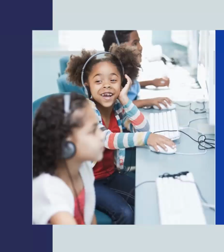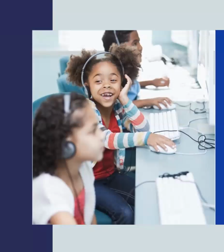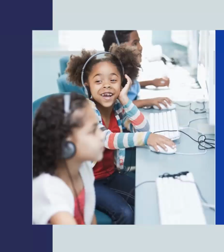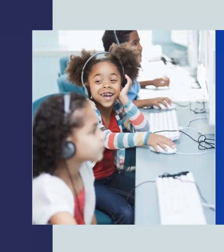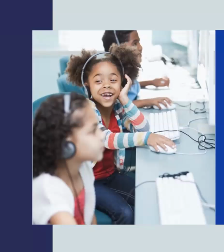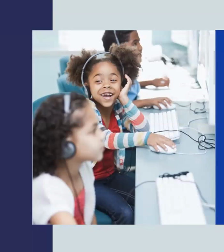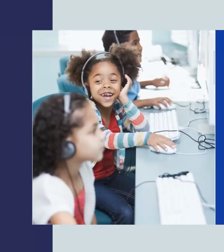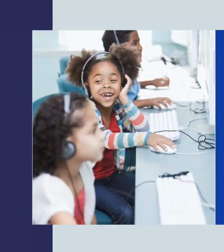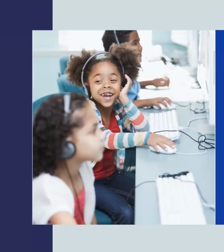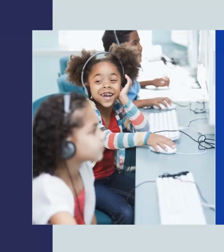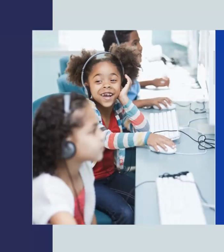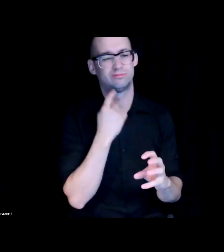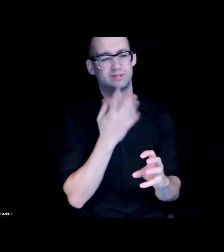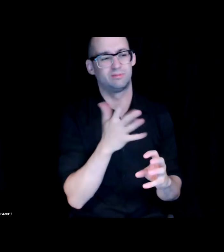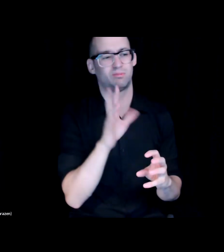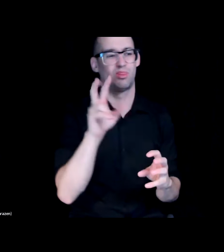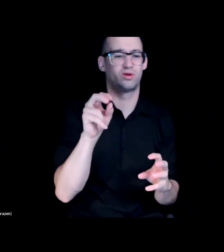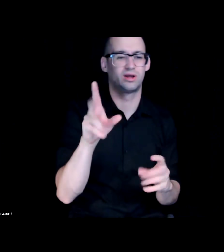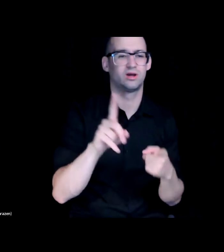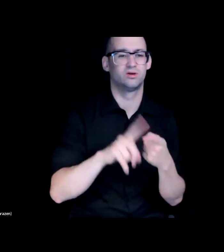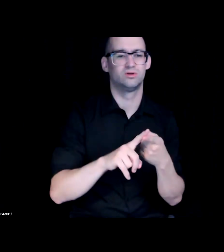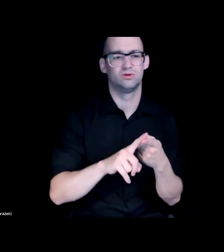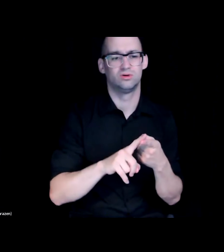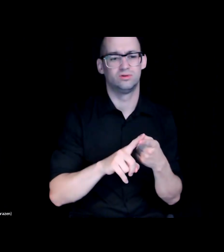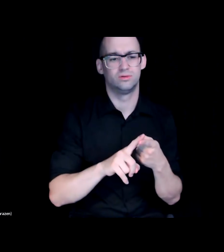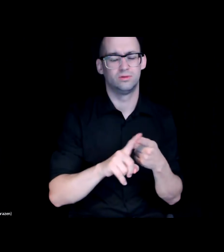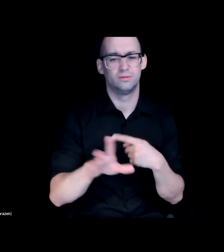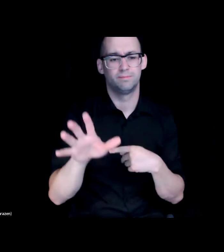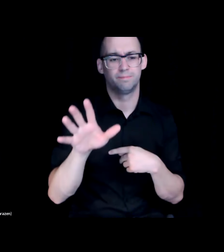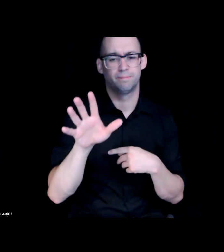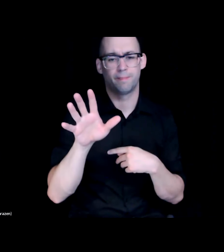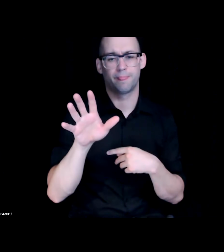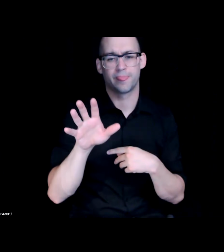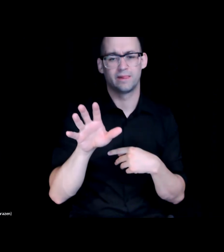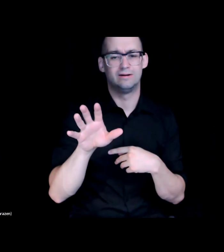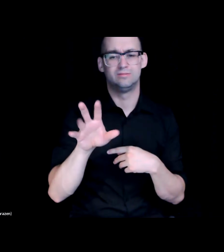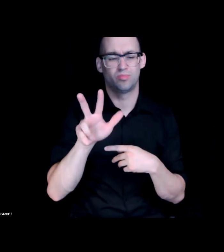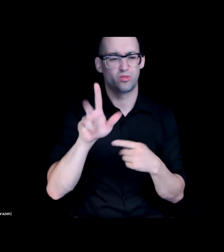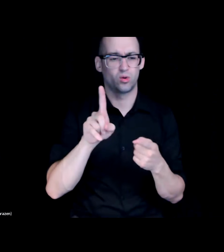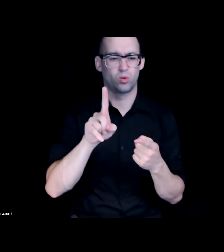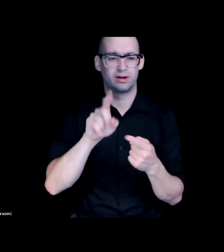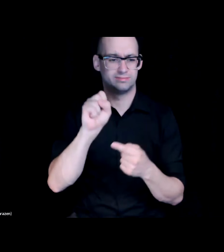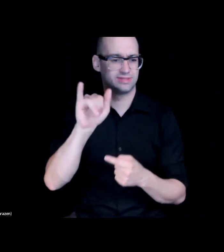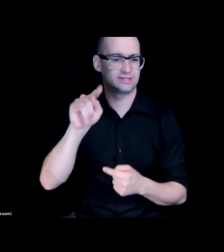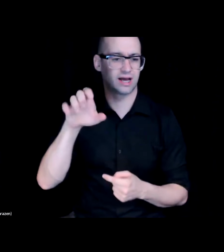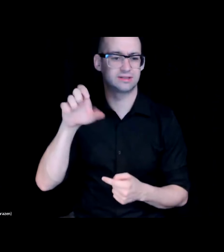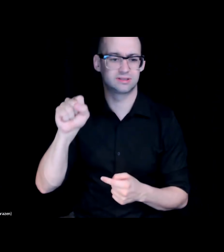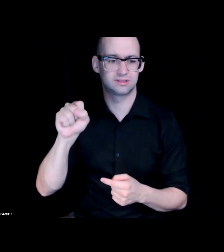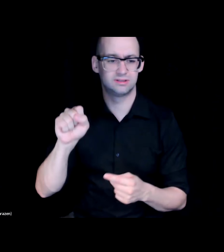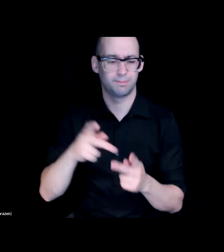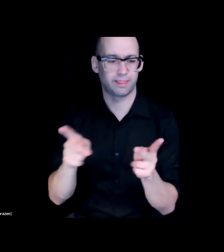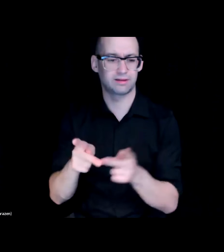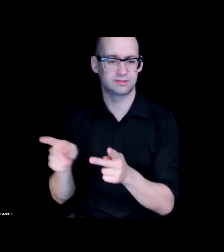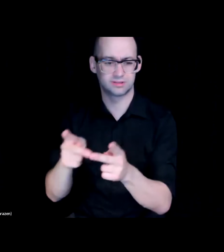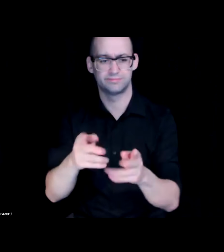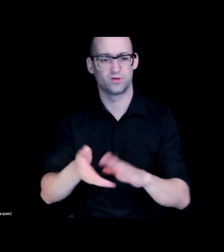about, I'd say 30, let's say 18, 21, 31 sites going on